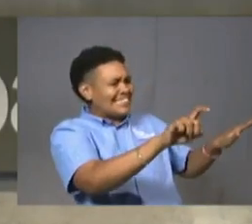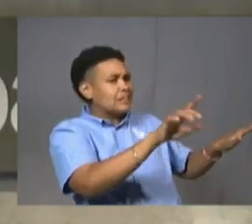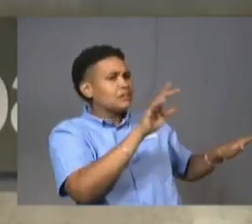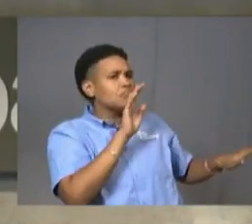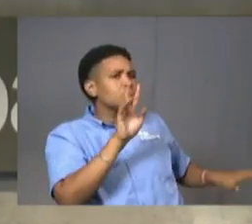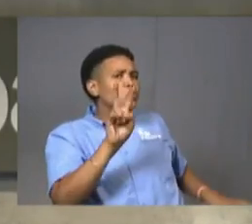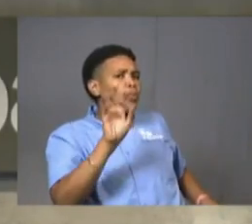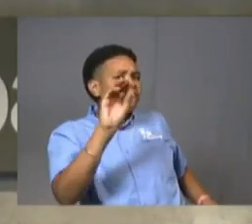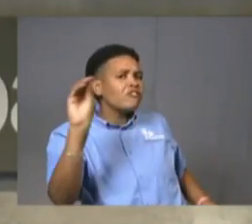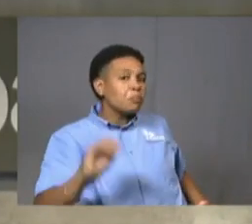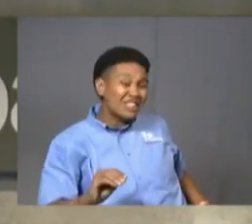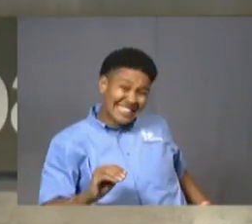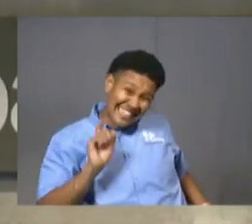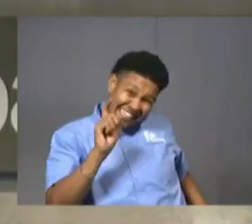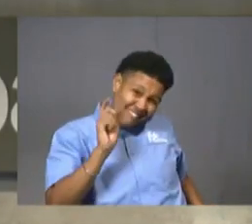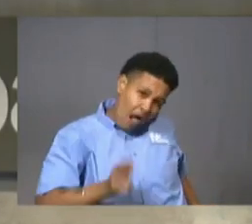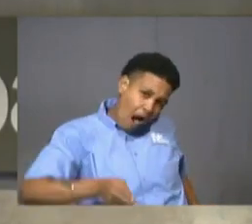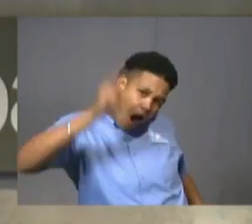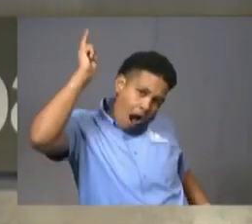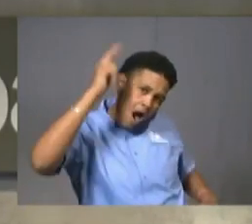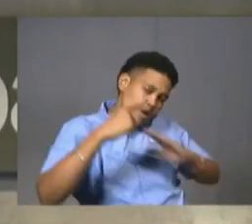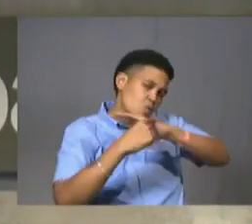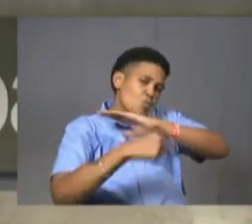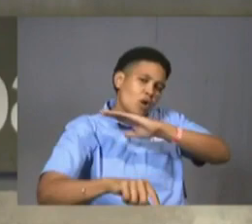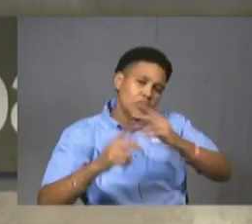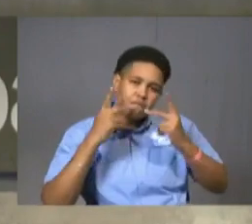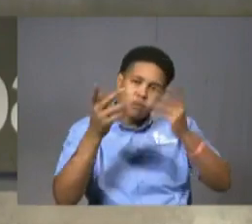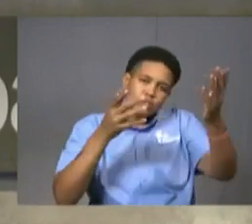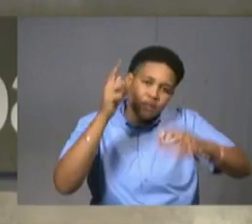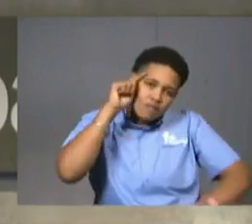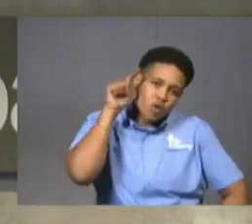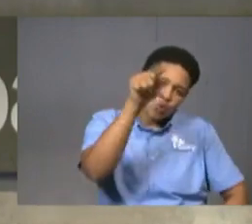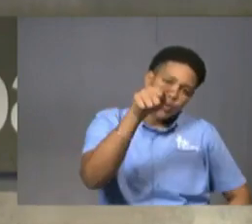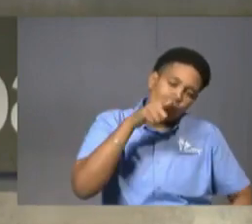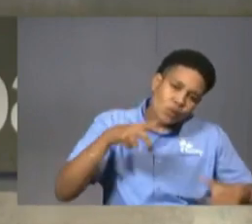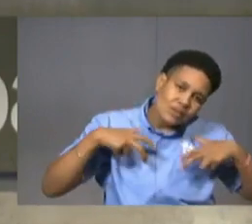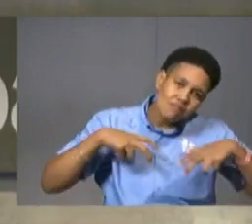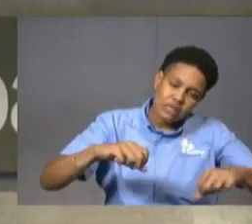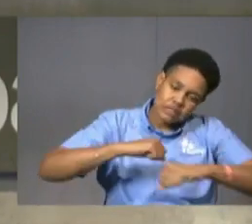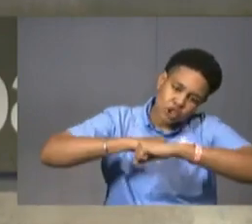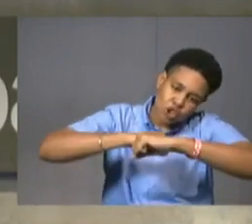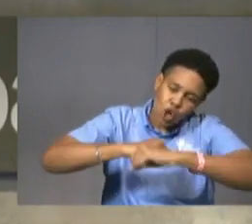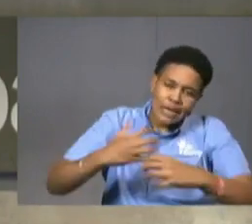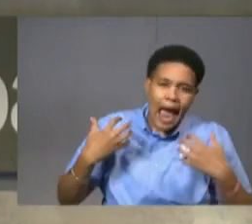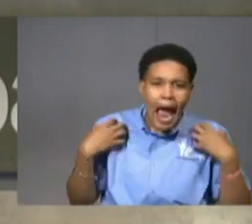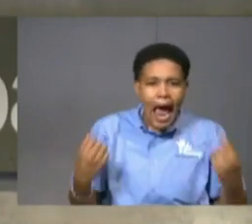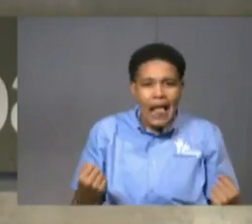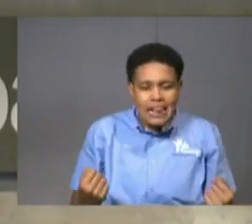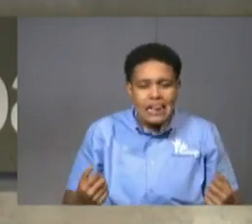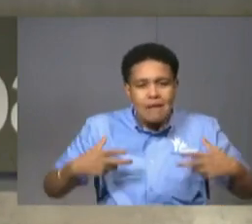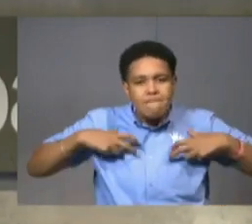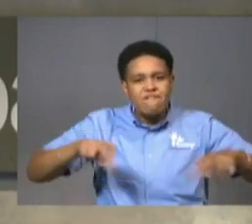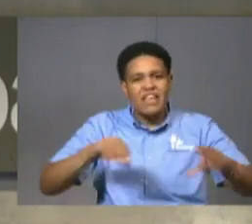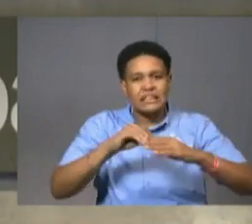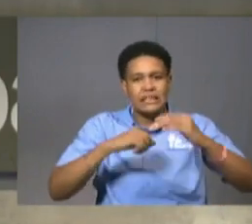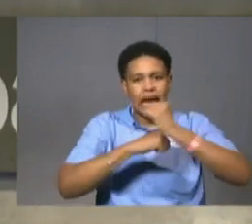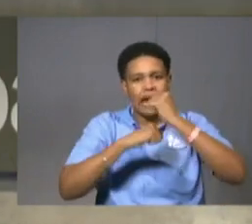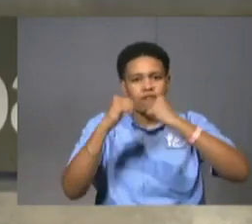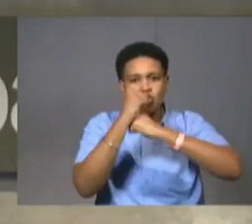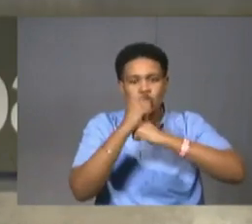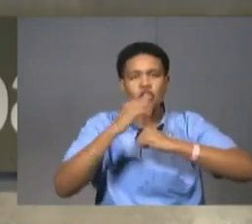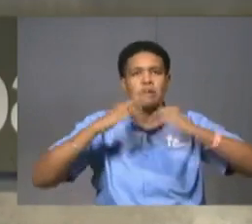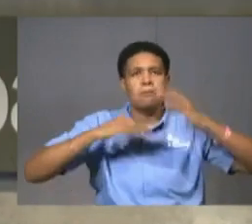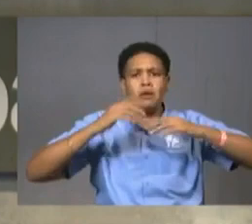delivering higher quality of public services for you, investing in security, health, investing in infrastructure,